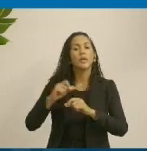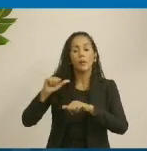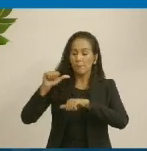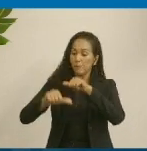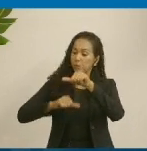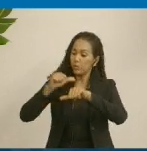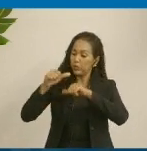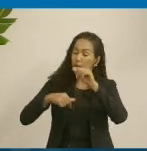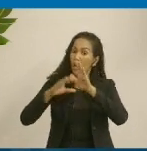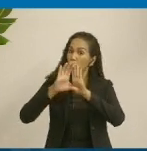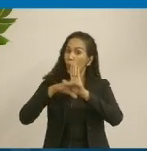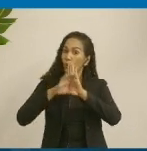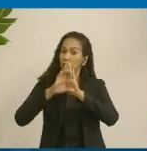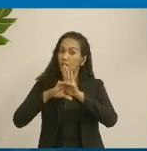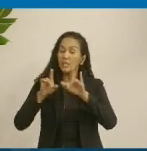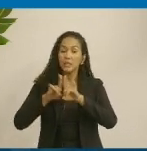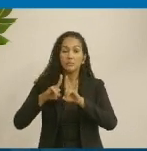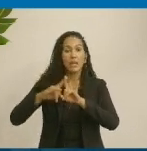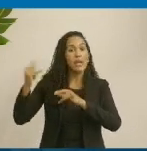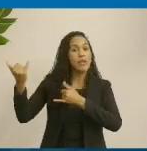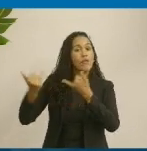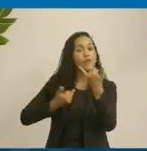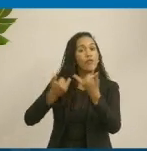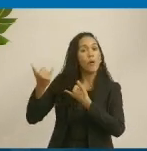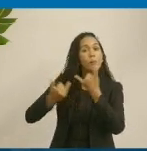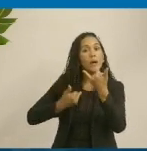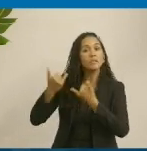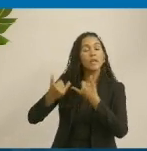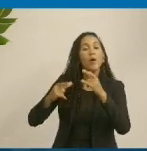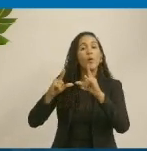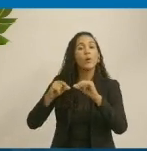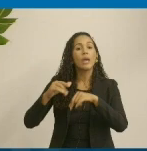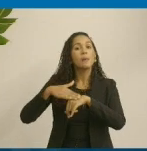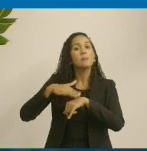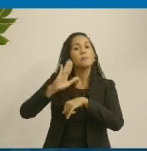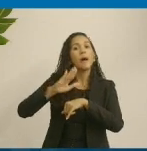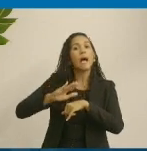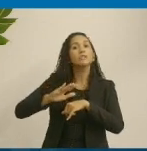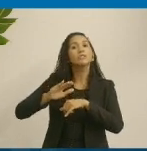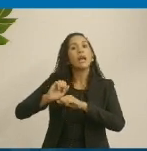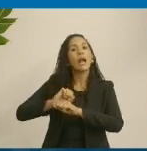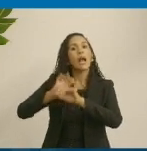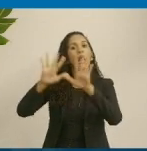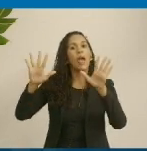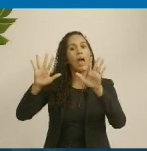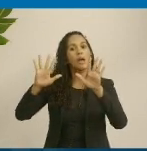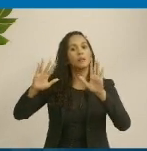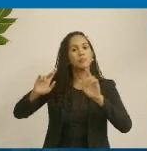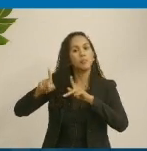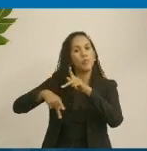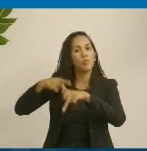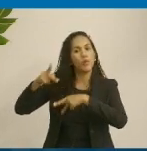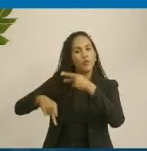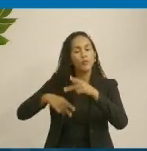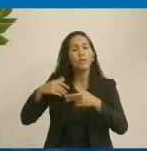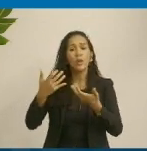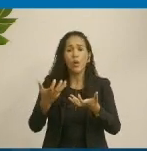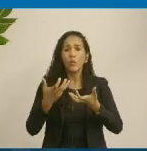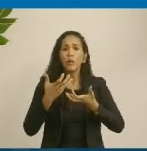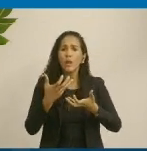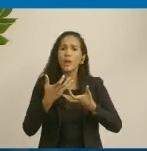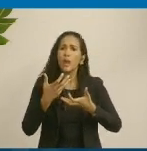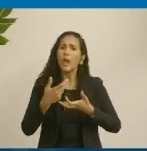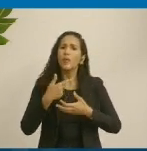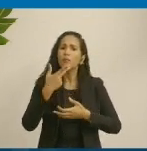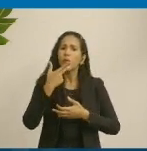edu box, and it's got a mobile application. Love, love, love how you package this in ways that are digestible, easily to access